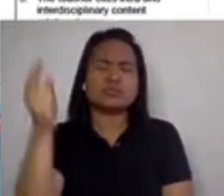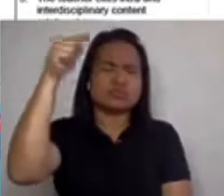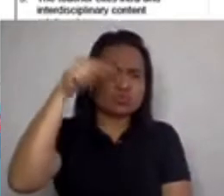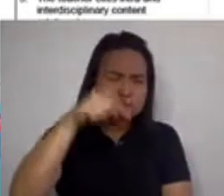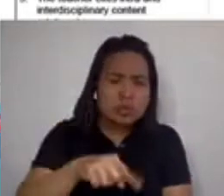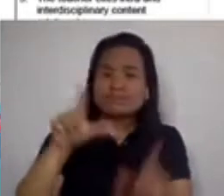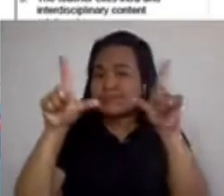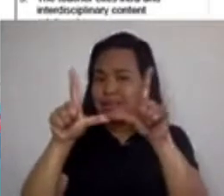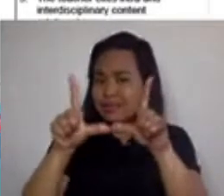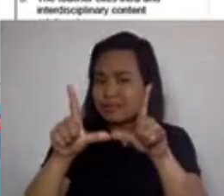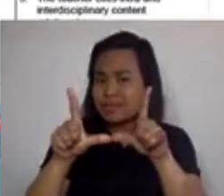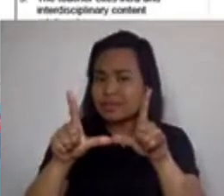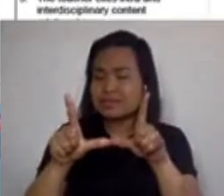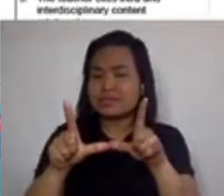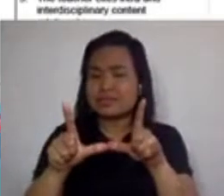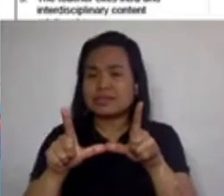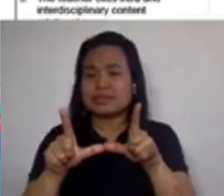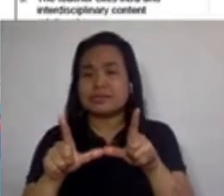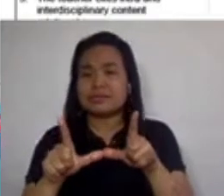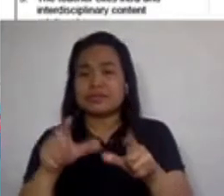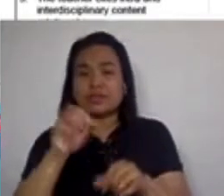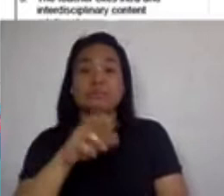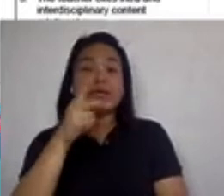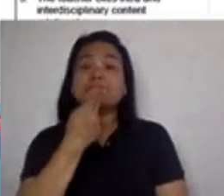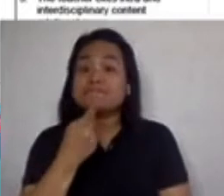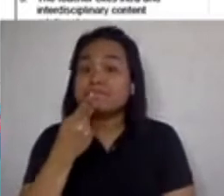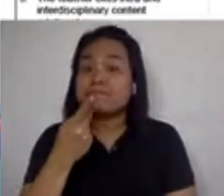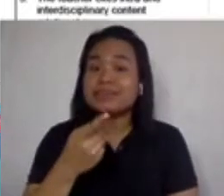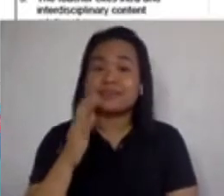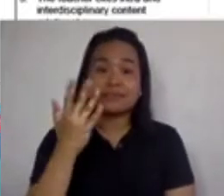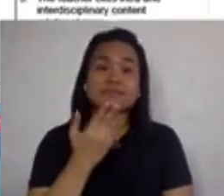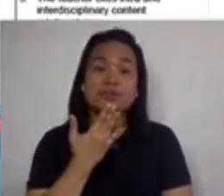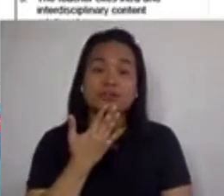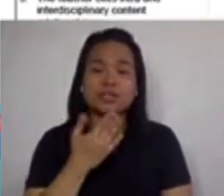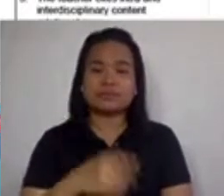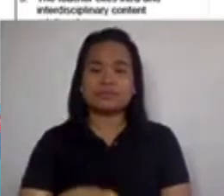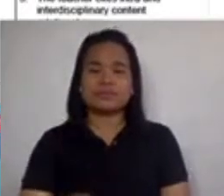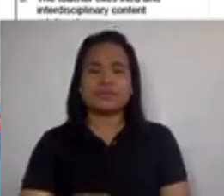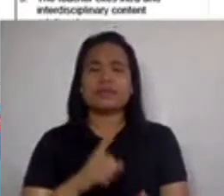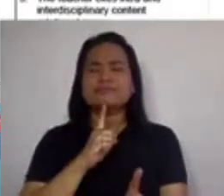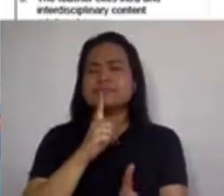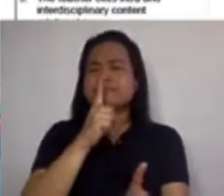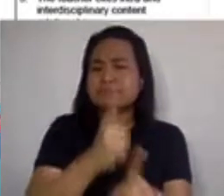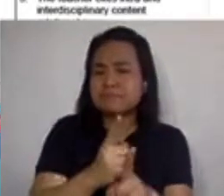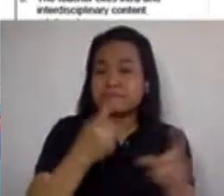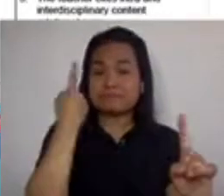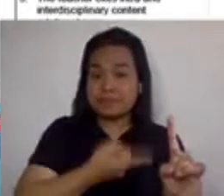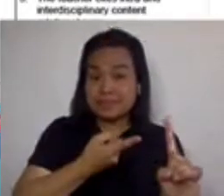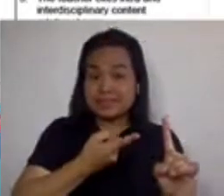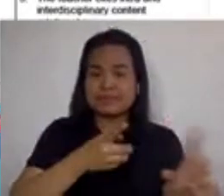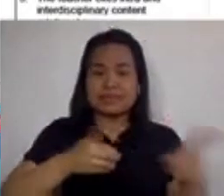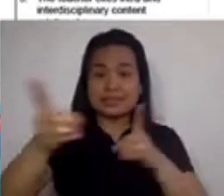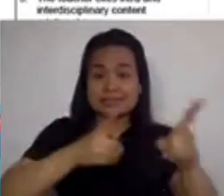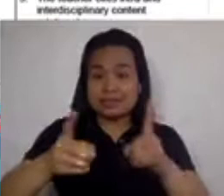ones highlighted in pink, are the specific descriptors for the specific performance level.